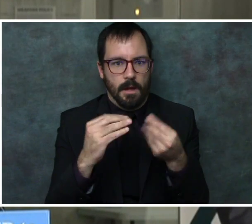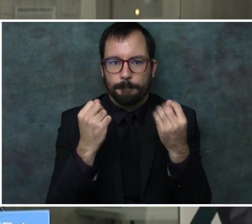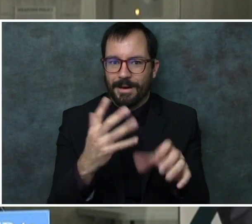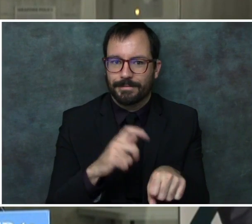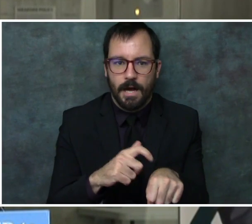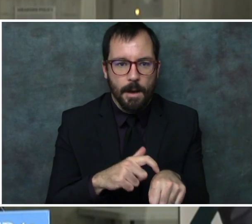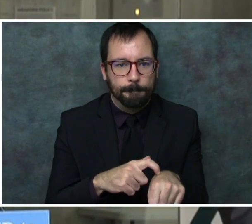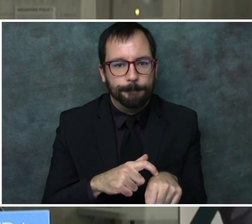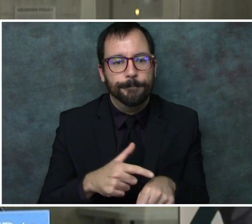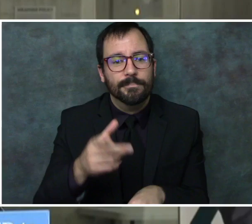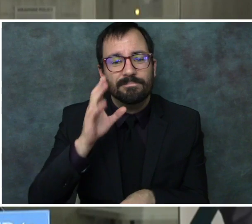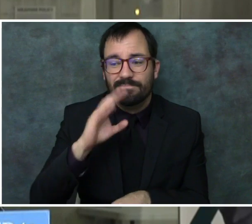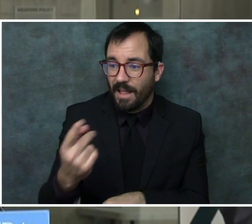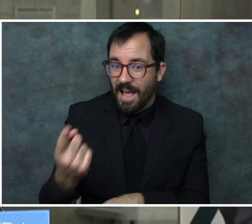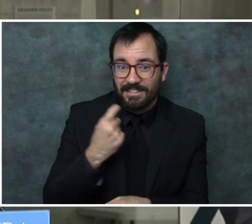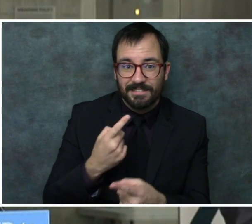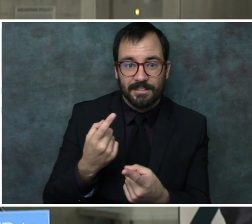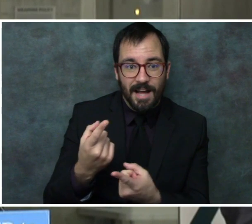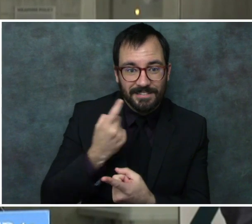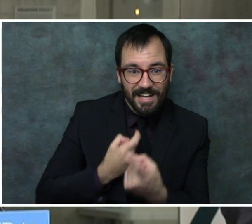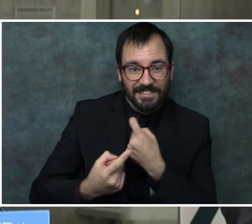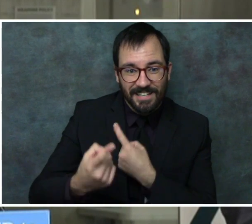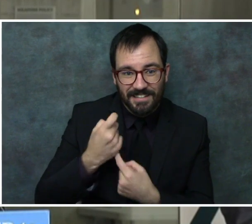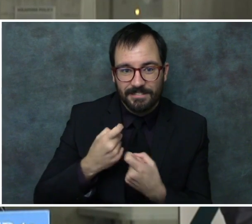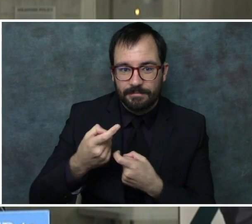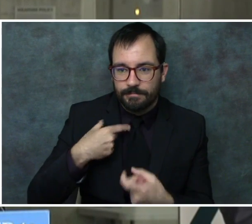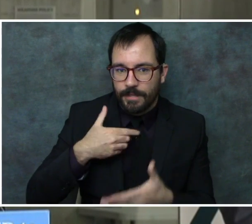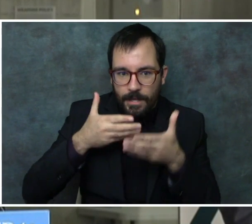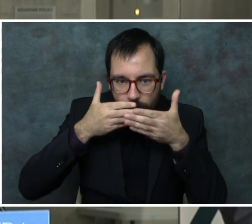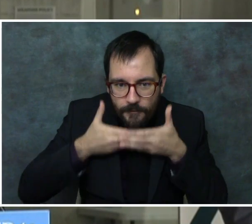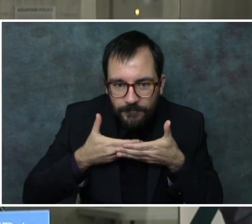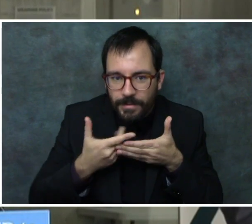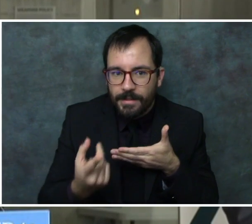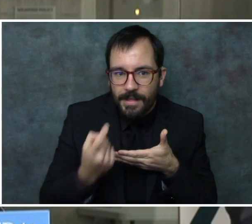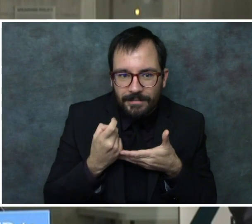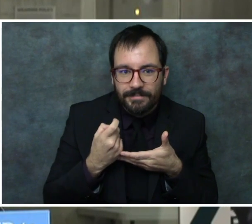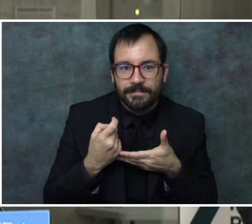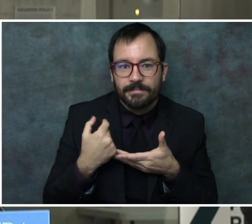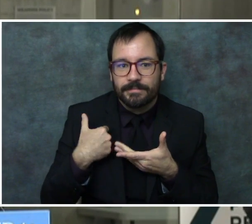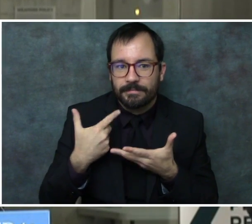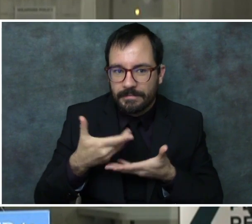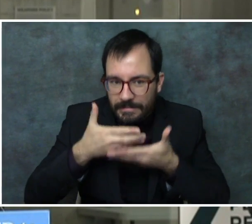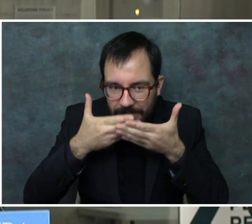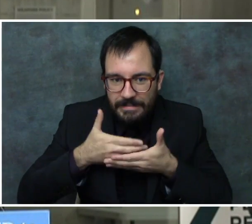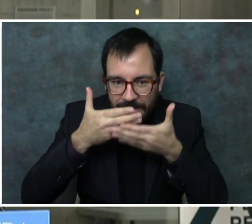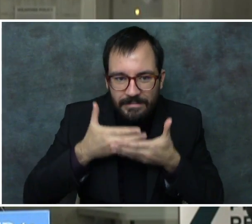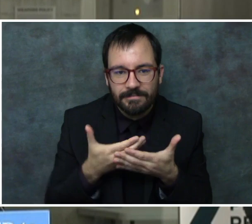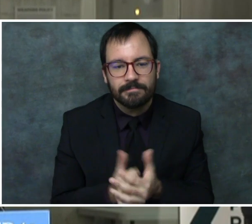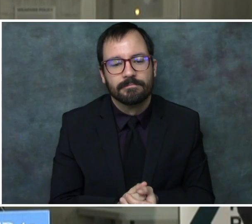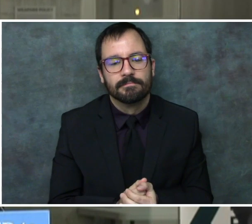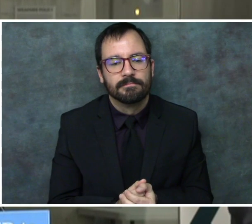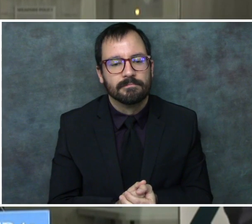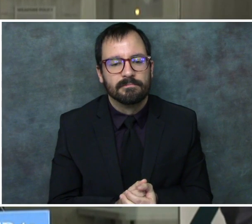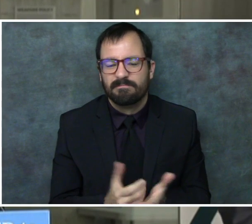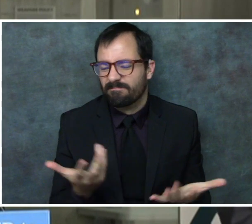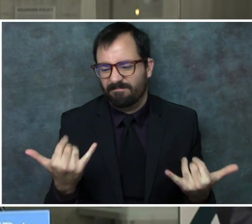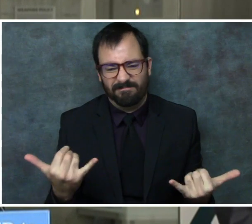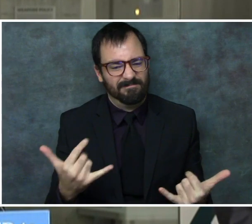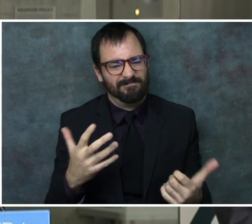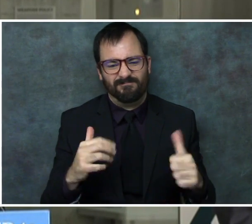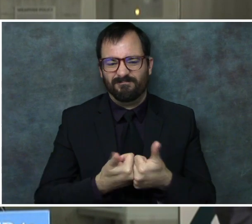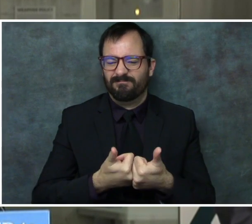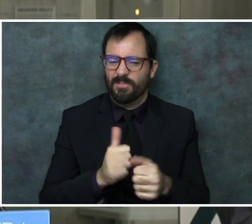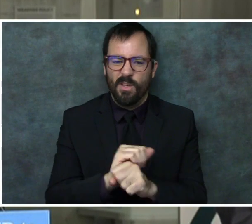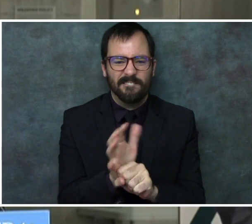fact that we're doing press conferences and you take a mask off to ask me a question, and when I leave, I'm putting a mask on to walk upstairs. It's one of